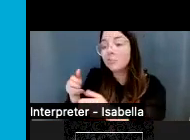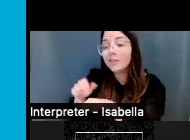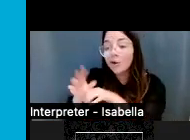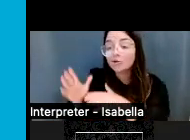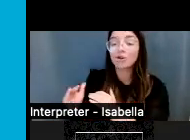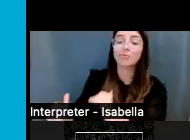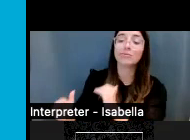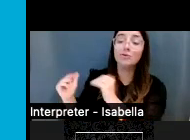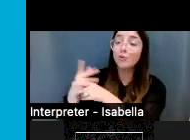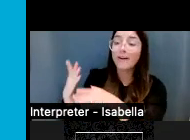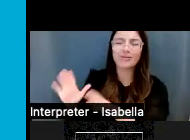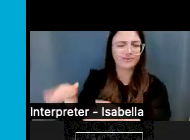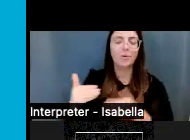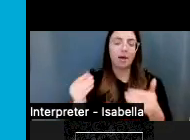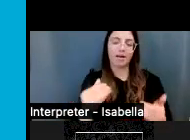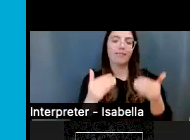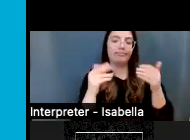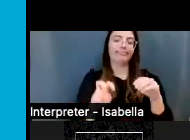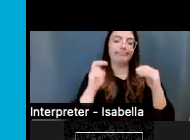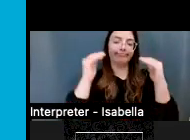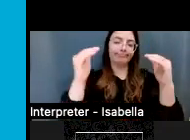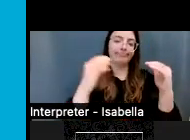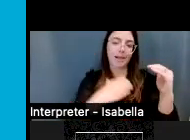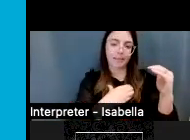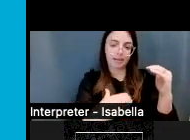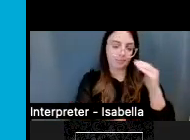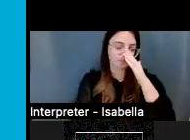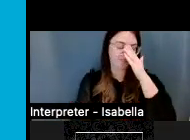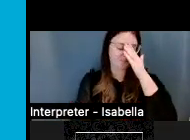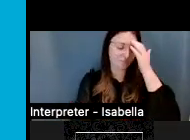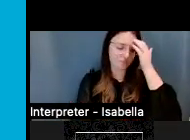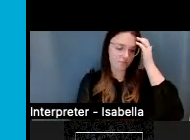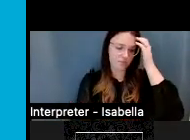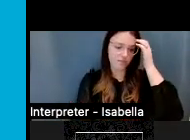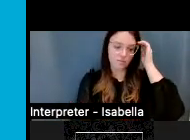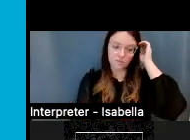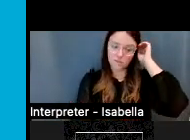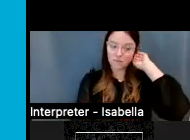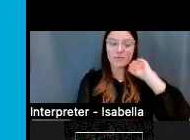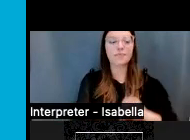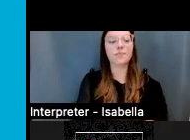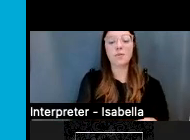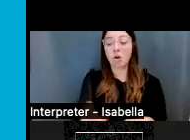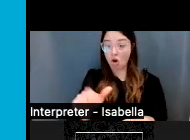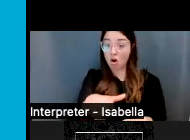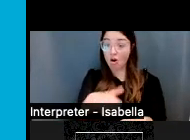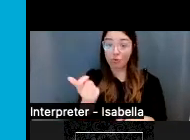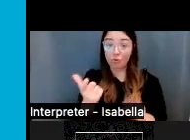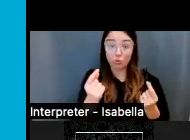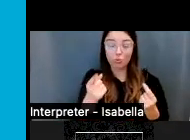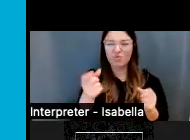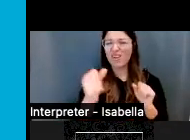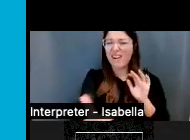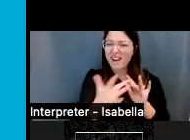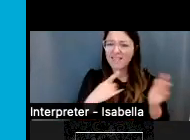forward to appealing that decision. And so the other thing you can do in any of these situations is contact us. We